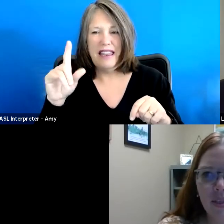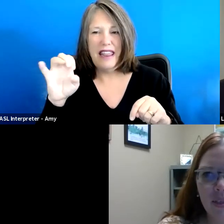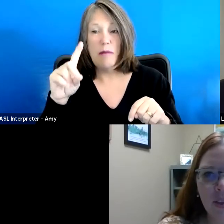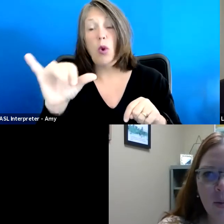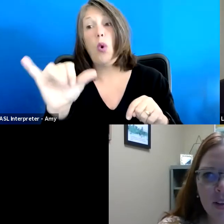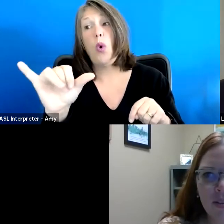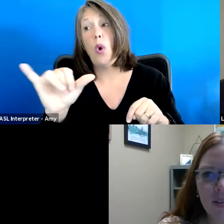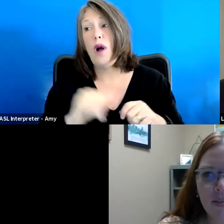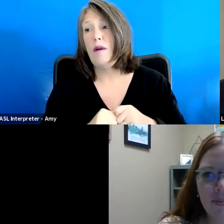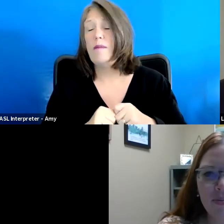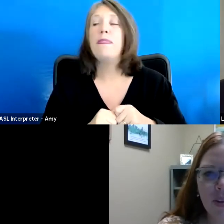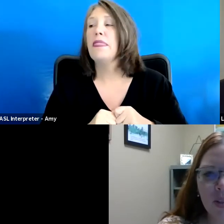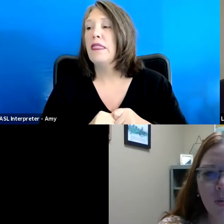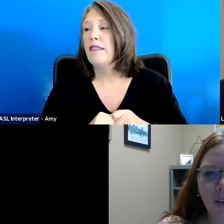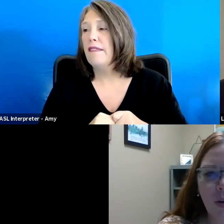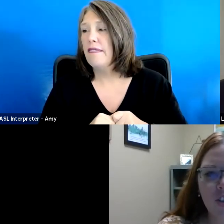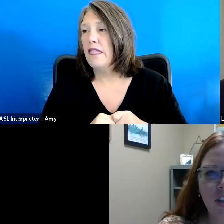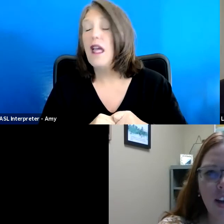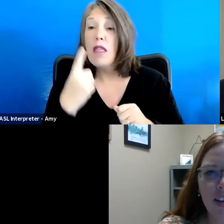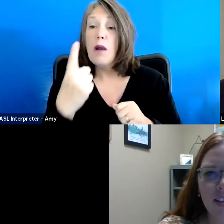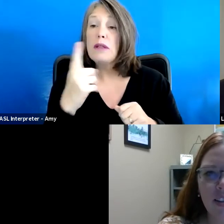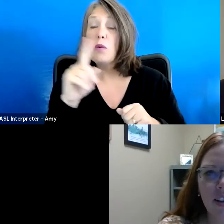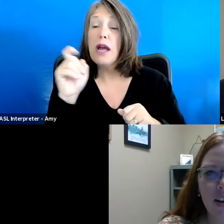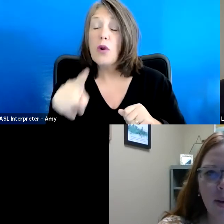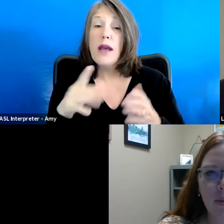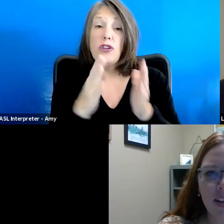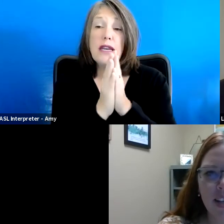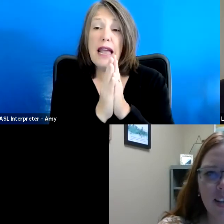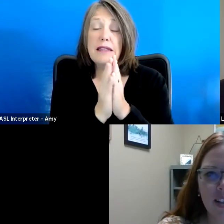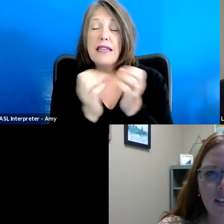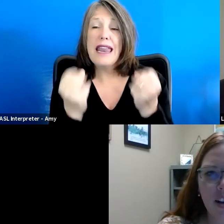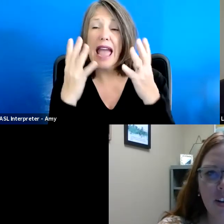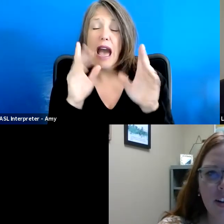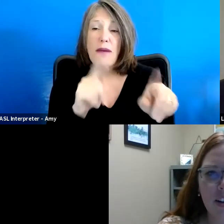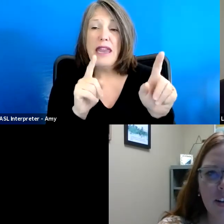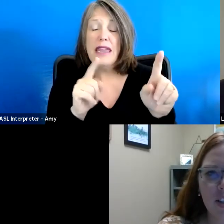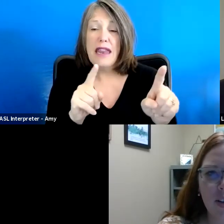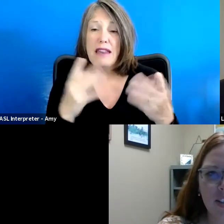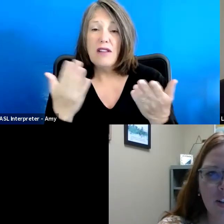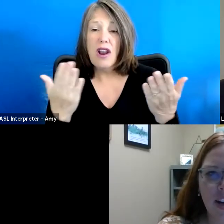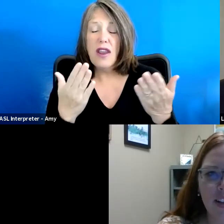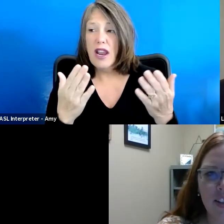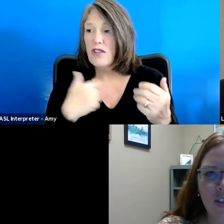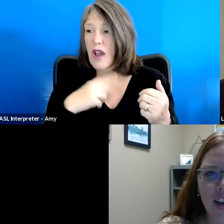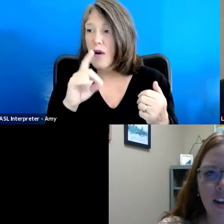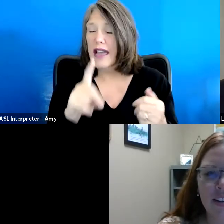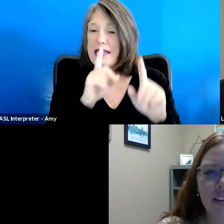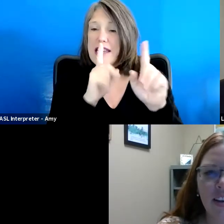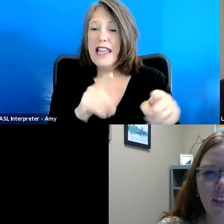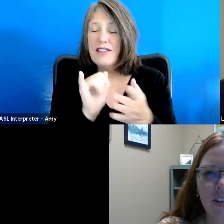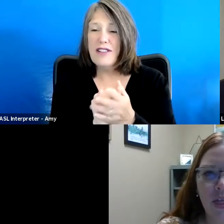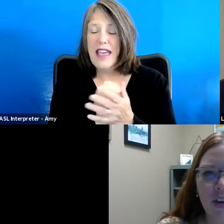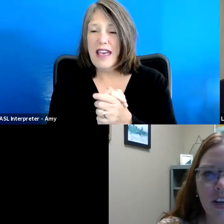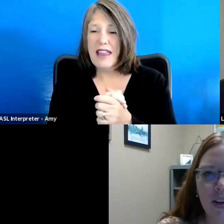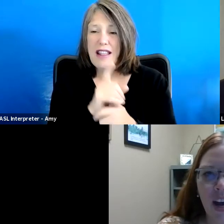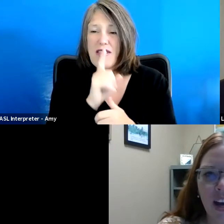okay. There was one question asking how many attendees are here. So I did go ahead and answer that.